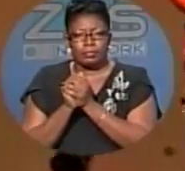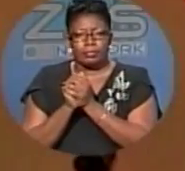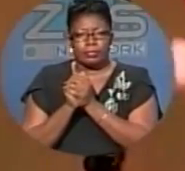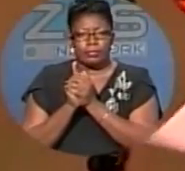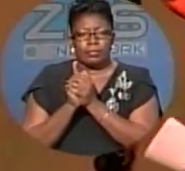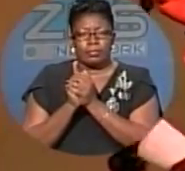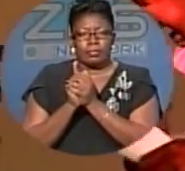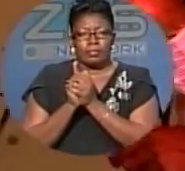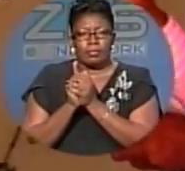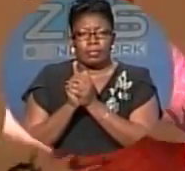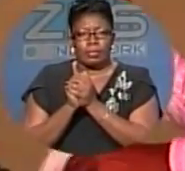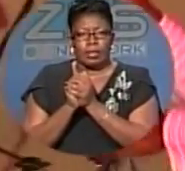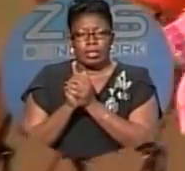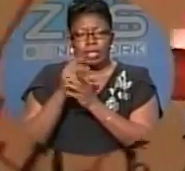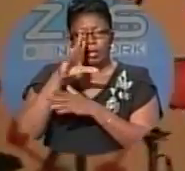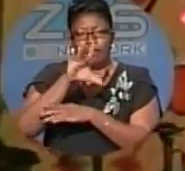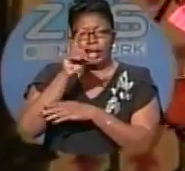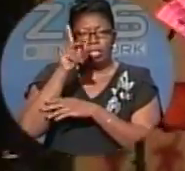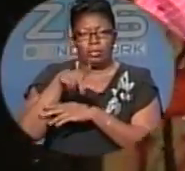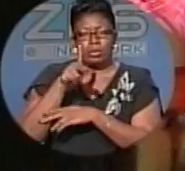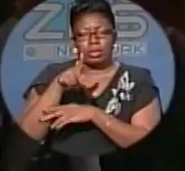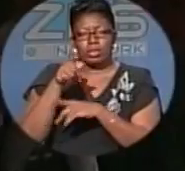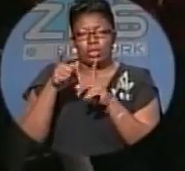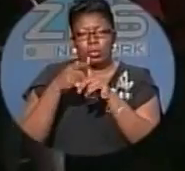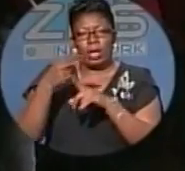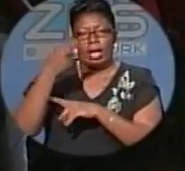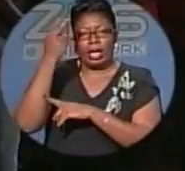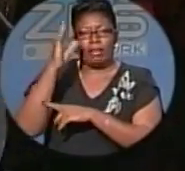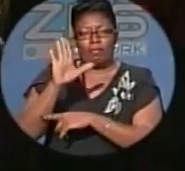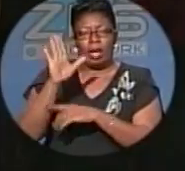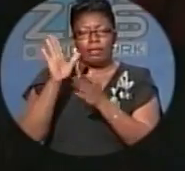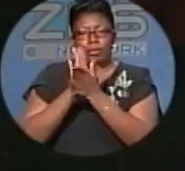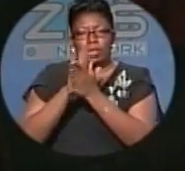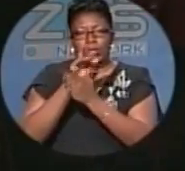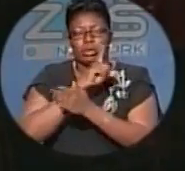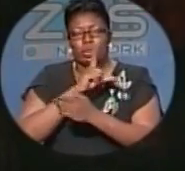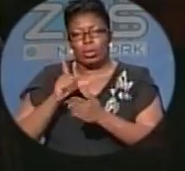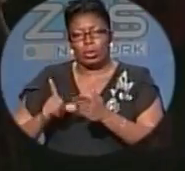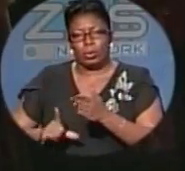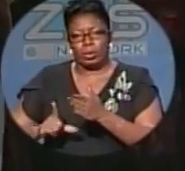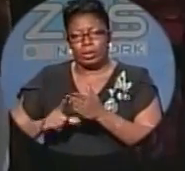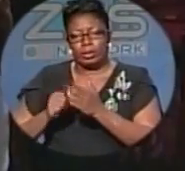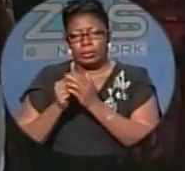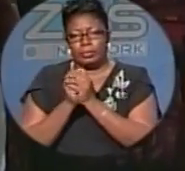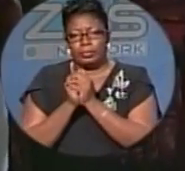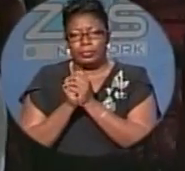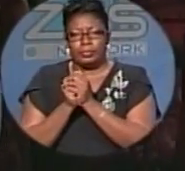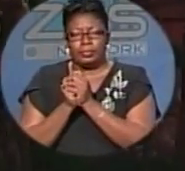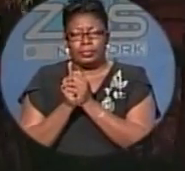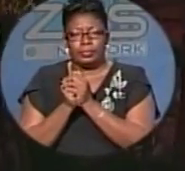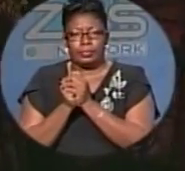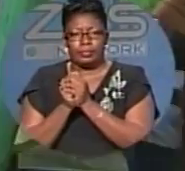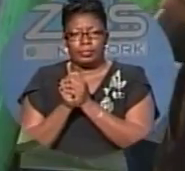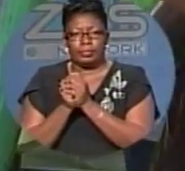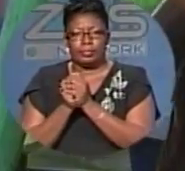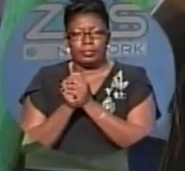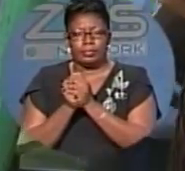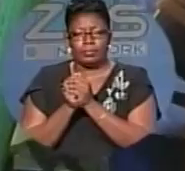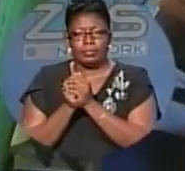somebody else you can high five and say, get ready to praise the Lord. Through this barren